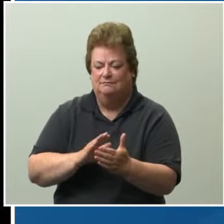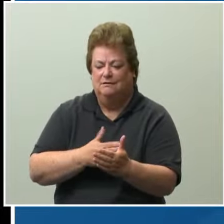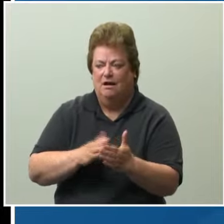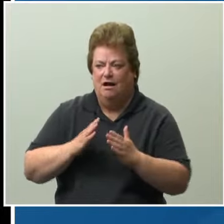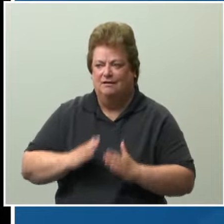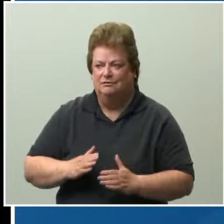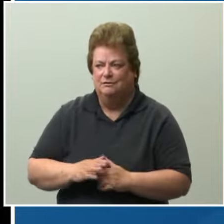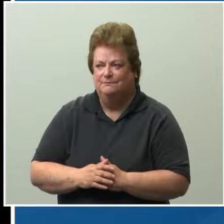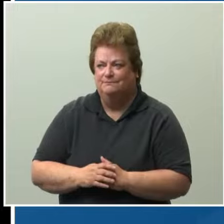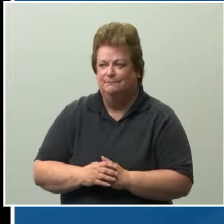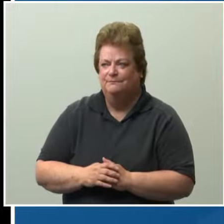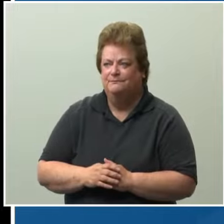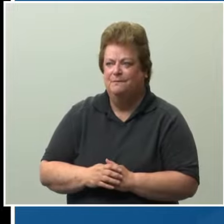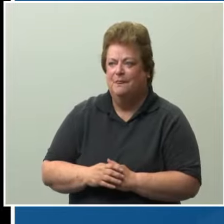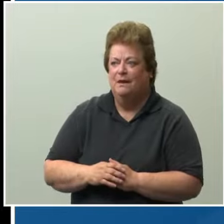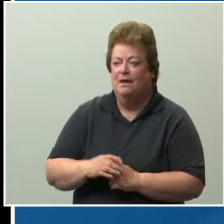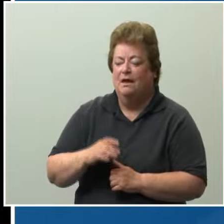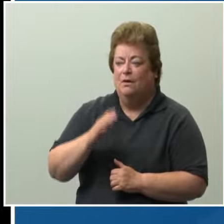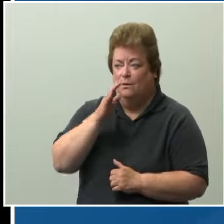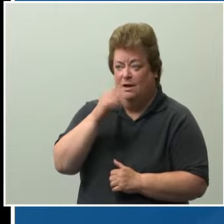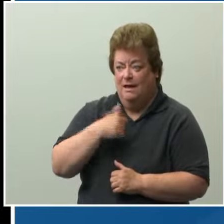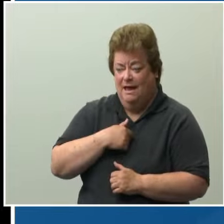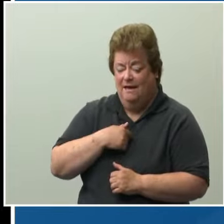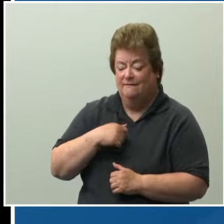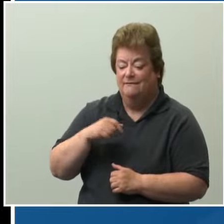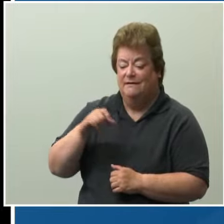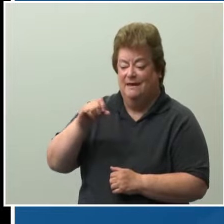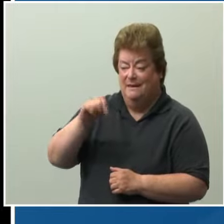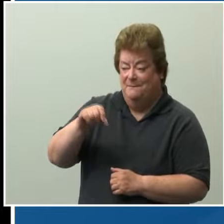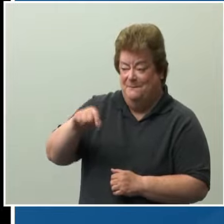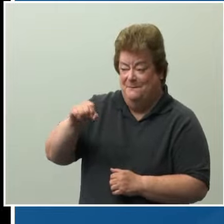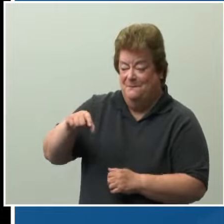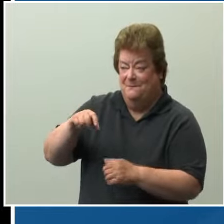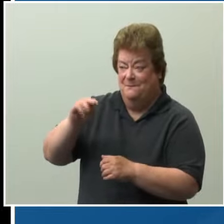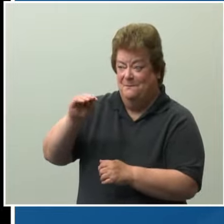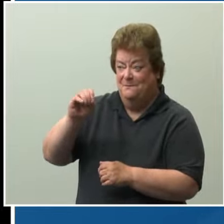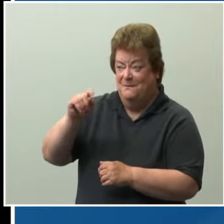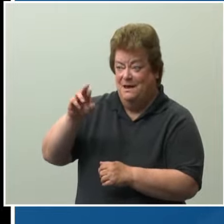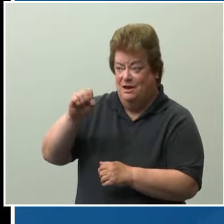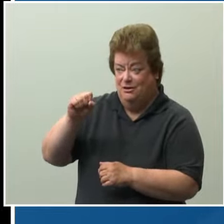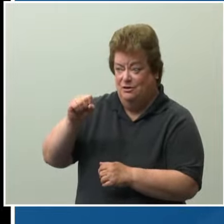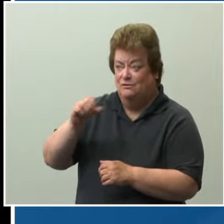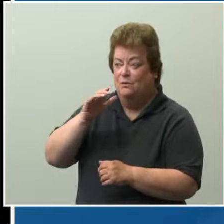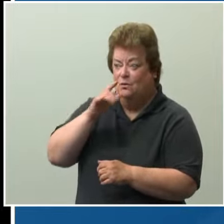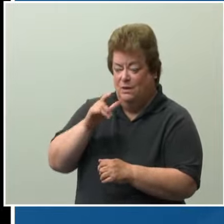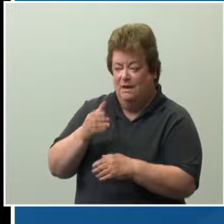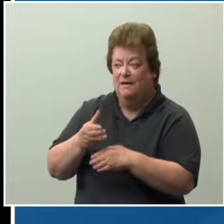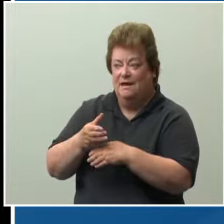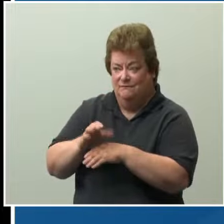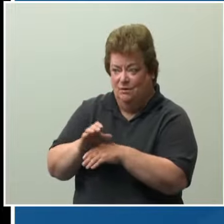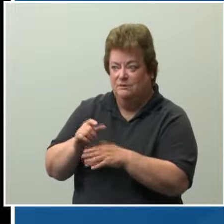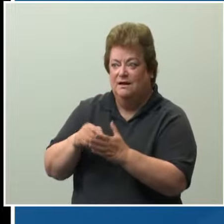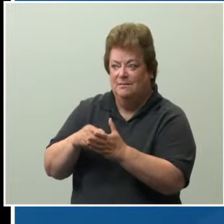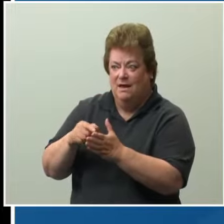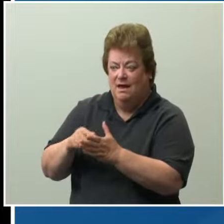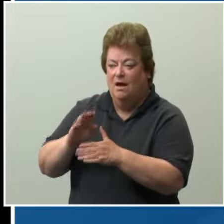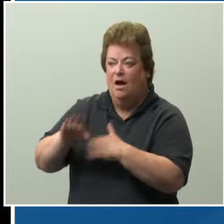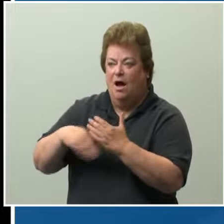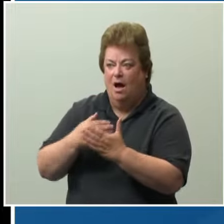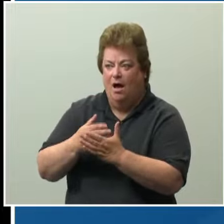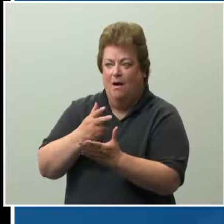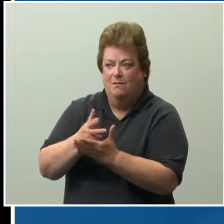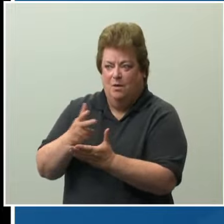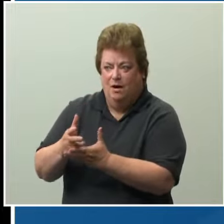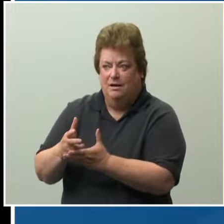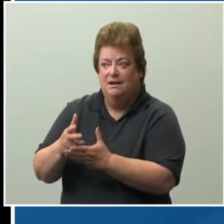Parking meters are enforced on Saturdays from 8 in the morning until 6 in the evening. All 12 parking garages